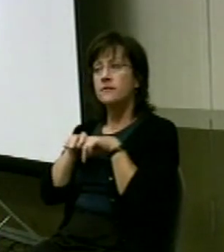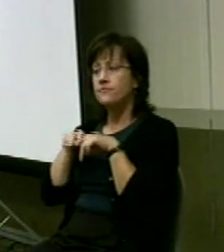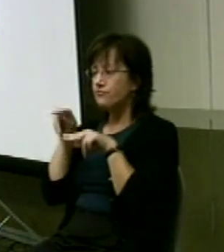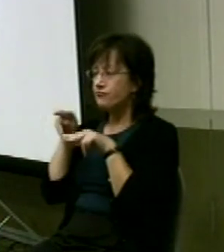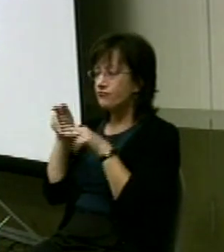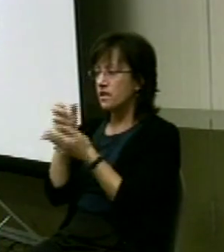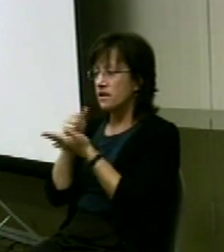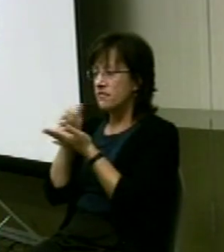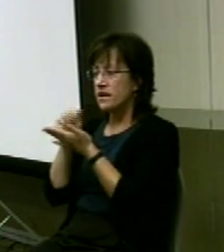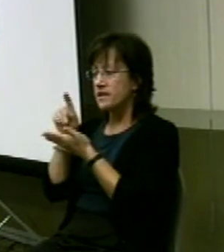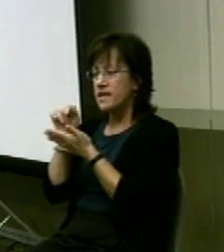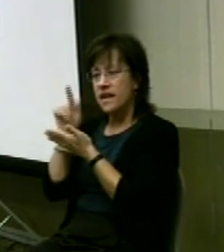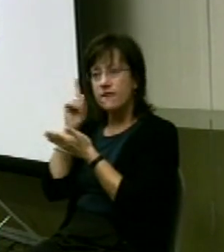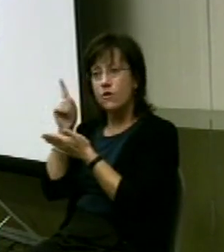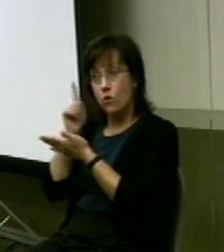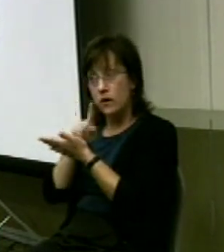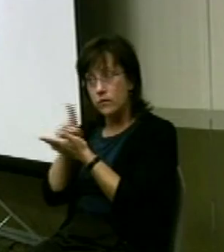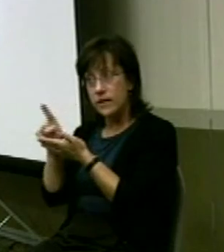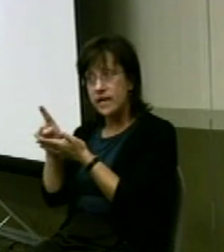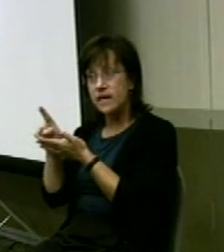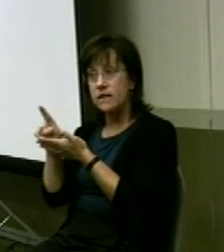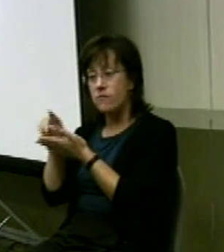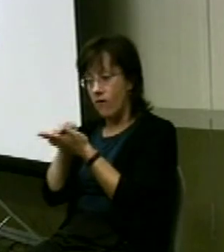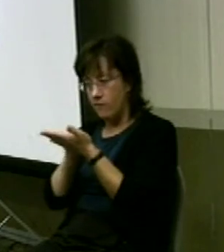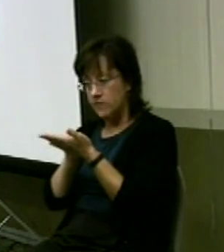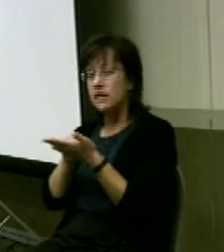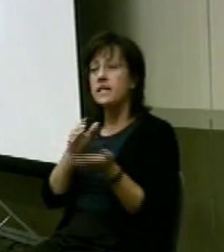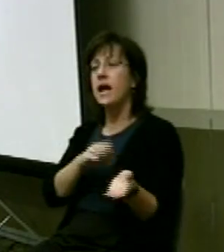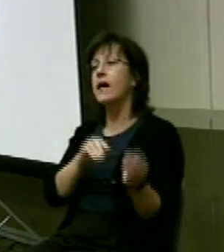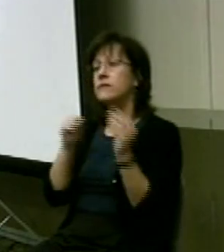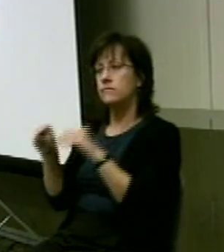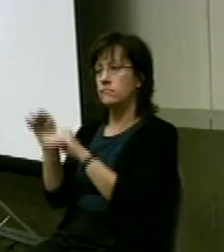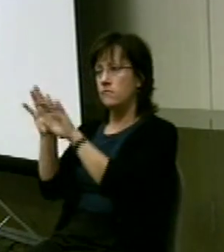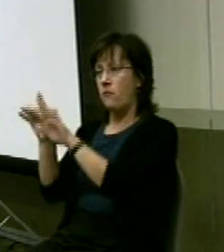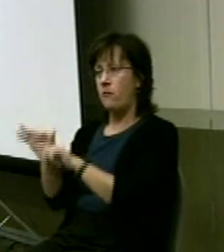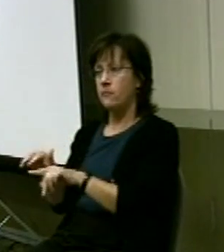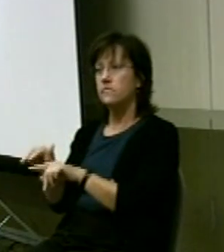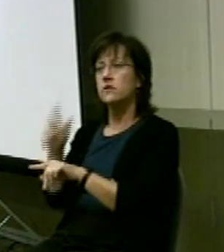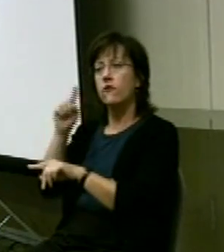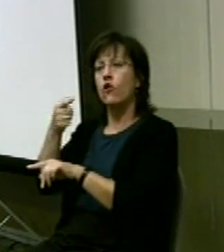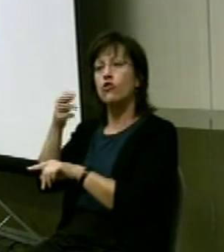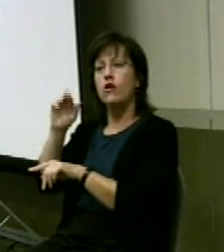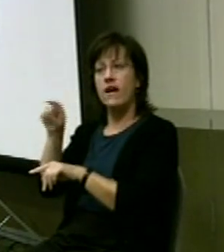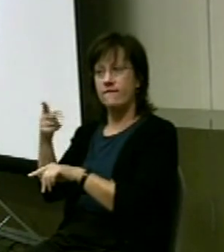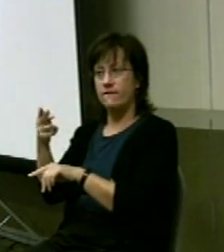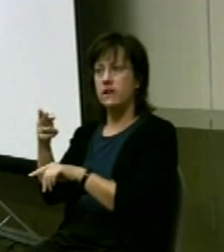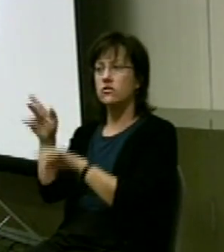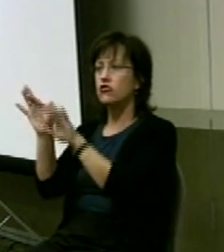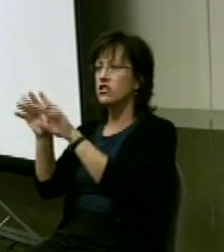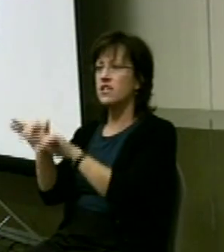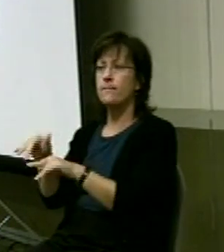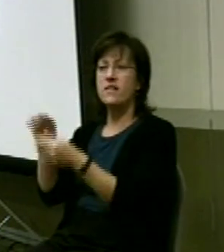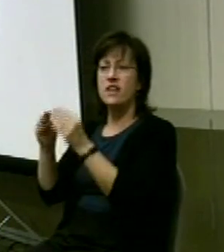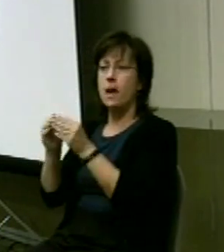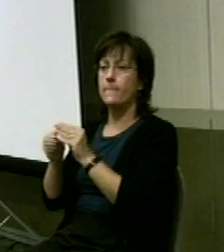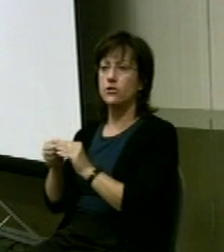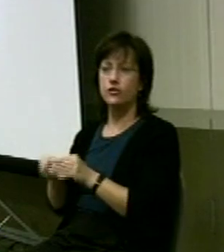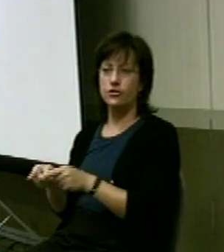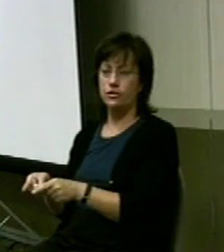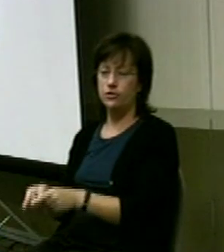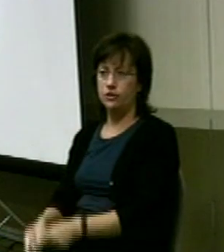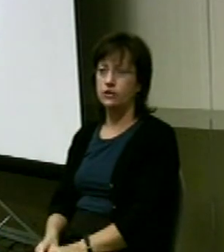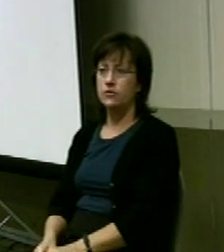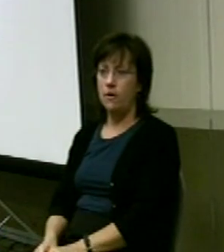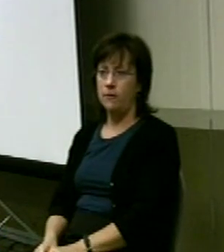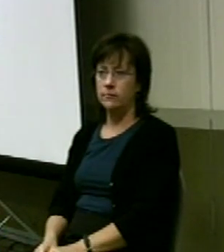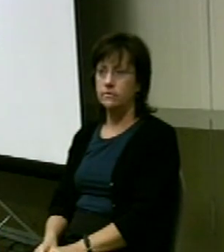week. These are what you got. Now you want to graph it. You just go to this template and you start putting in the numbers. Right, just entering